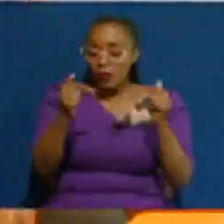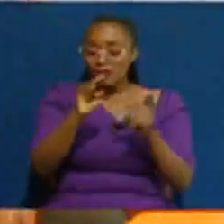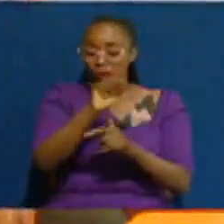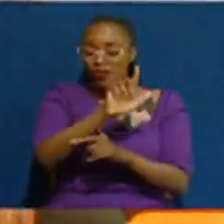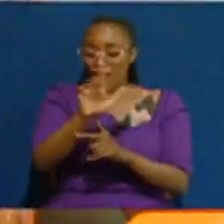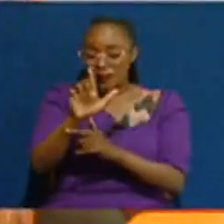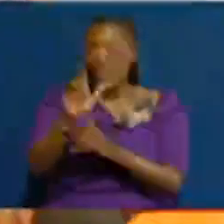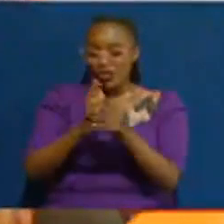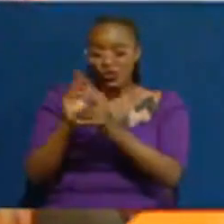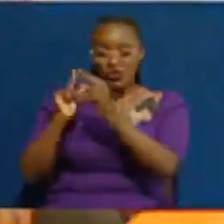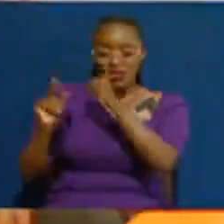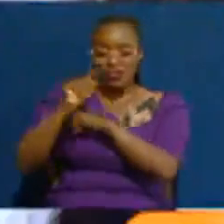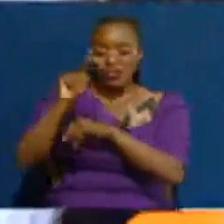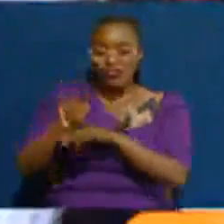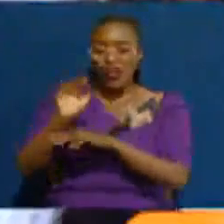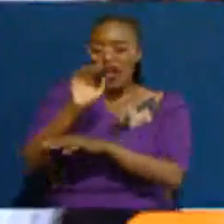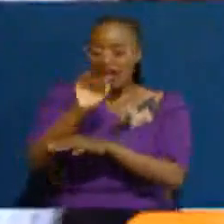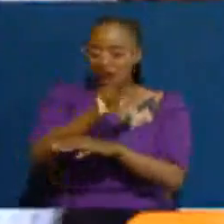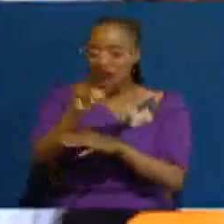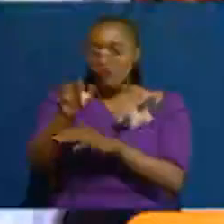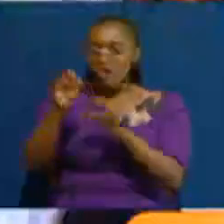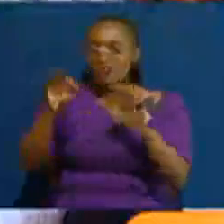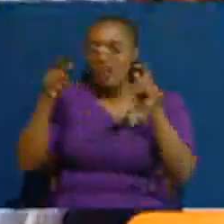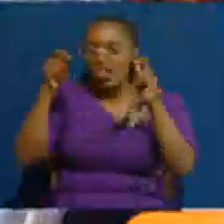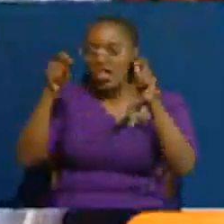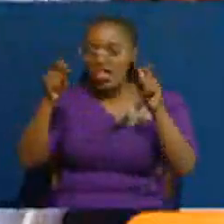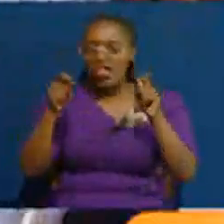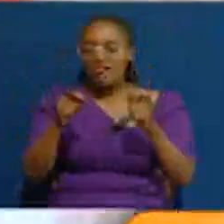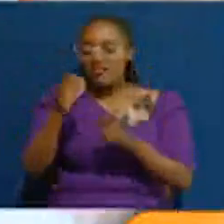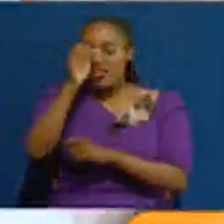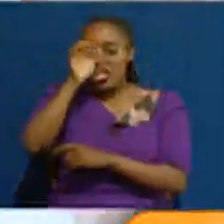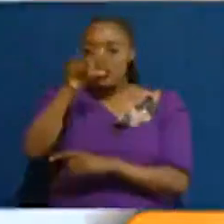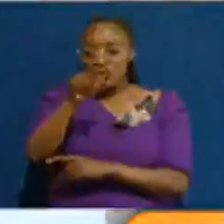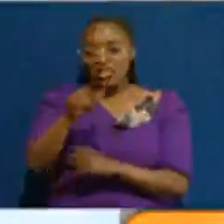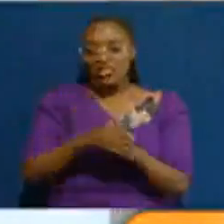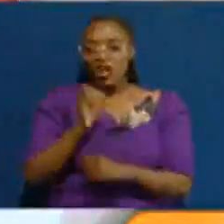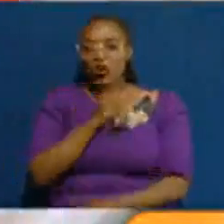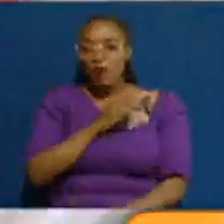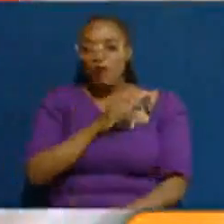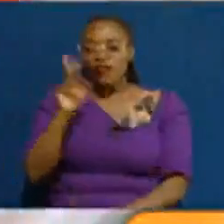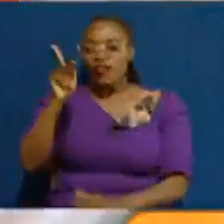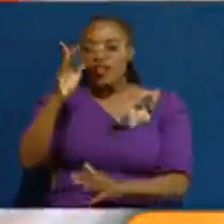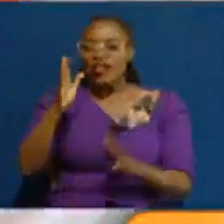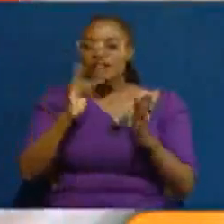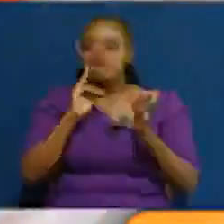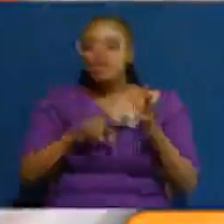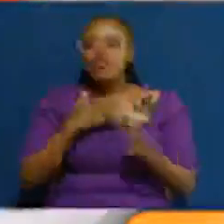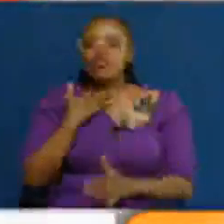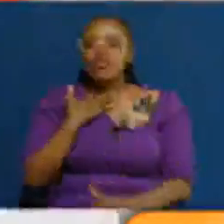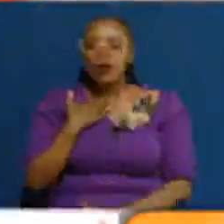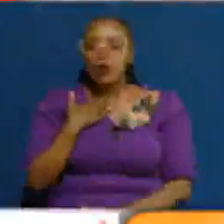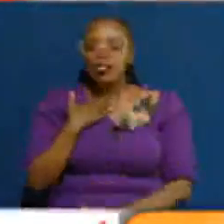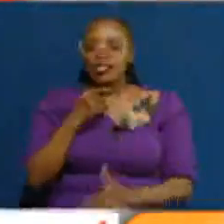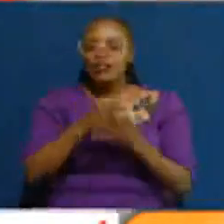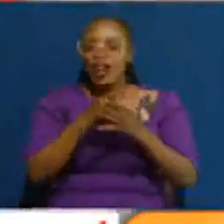bill, warning the potential social unrest if their grievances are overlooked. Lakini wa Kenya wanasema kwamba hawataki